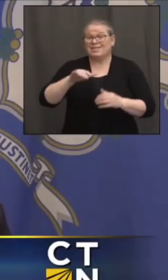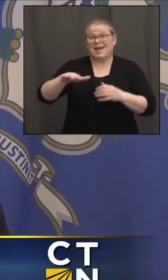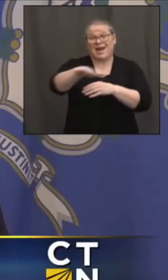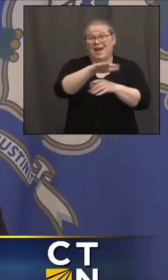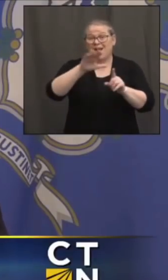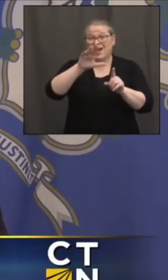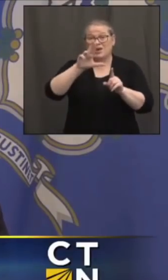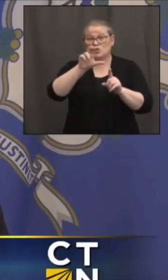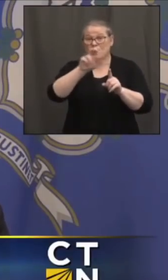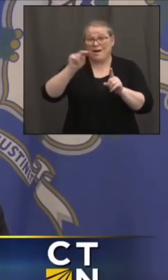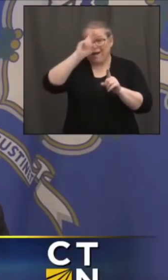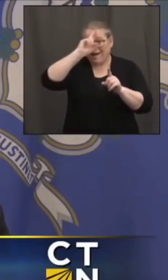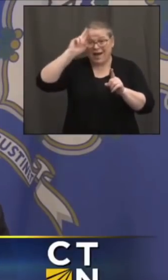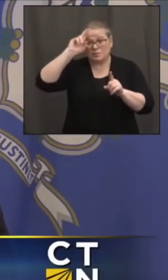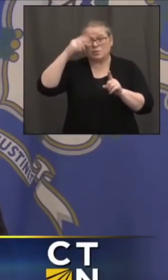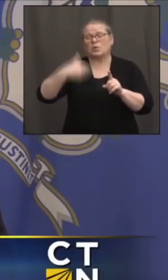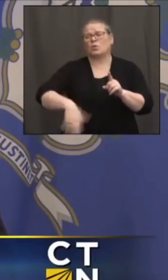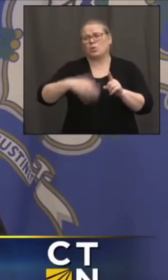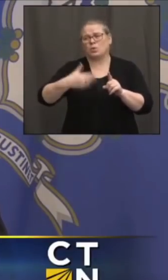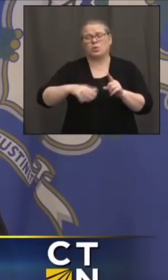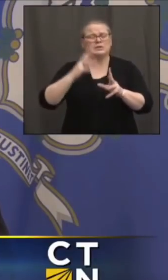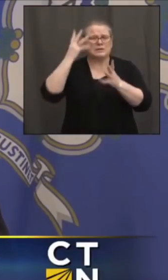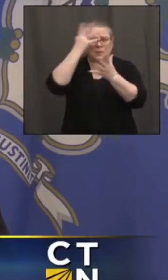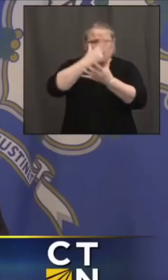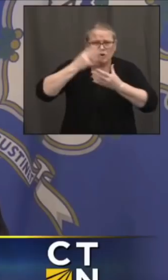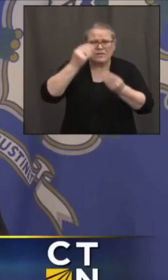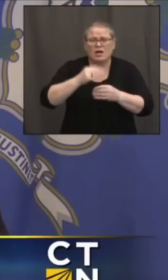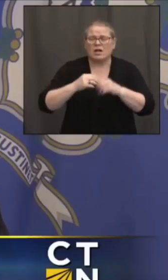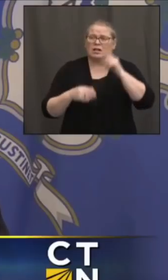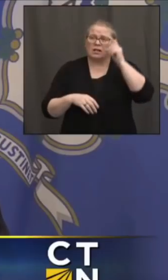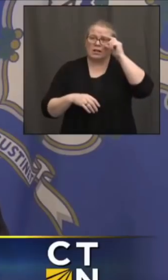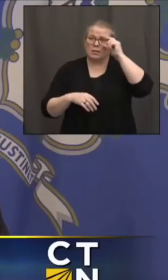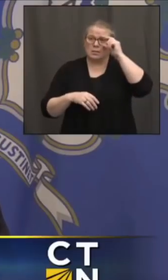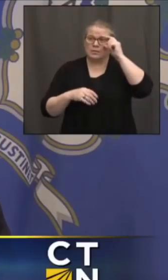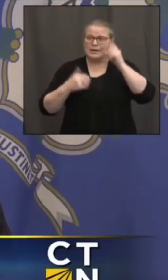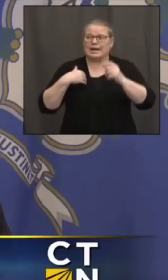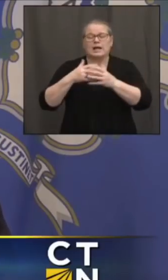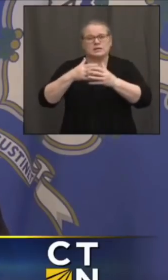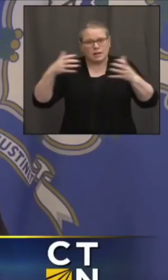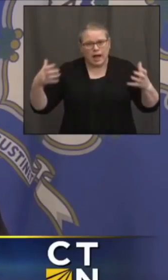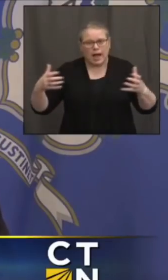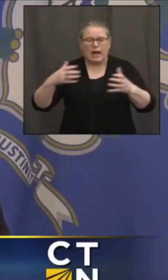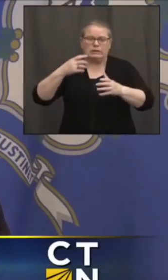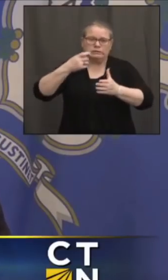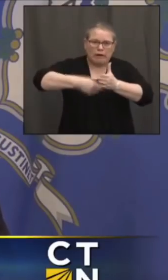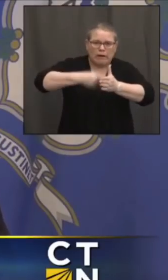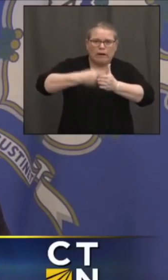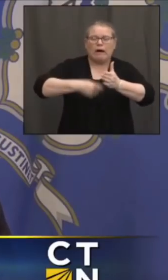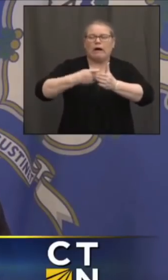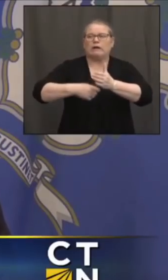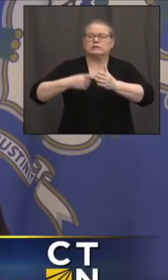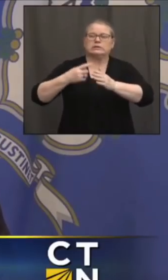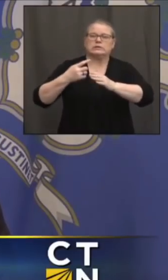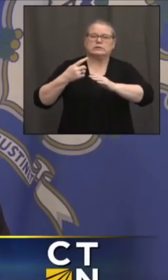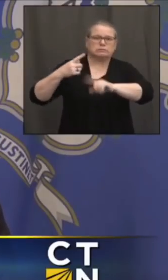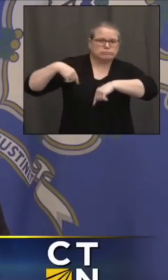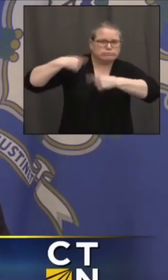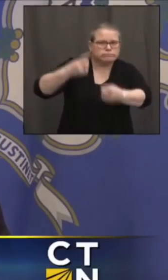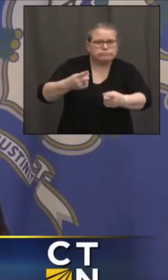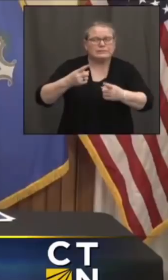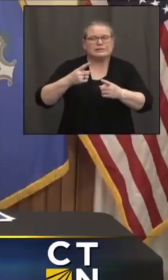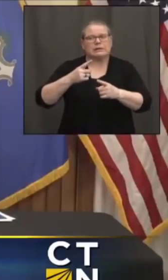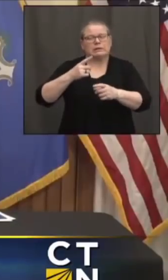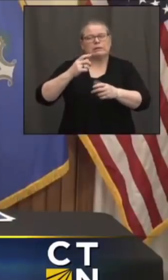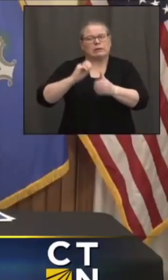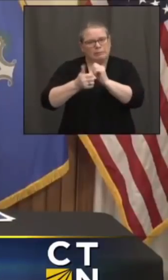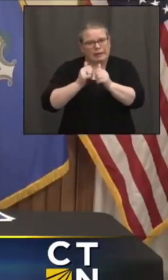some very heavy legacy costs, which makes it not that competitive. So we are taking a look at Yukon Health.